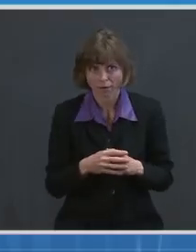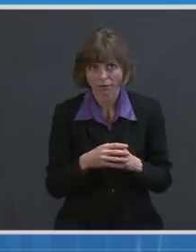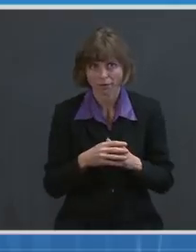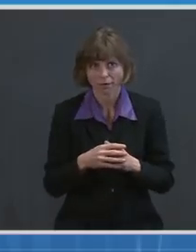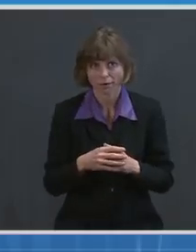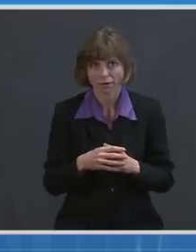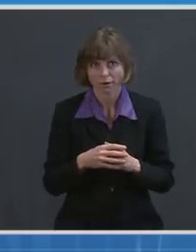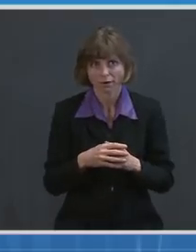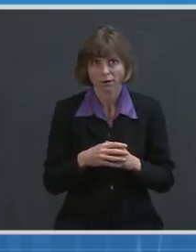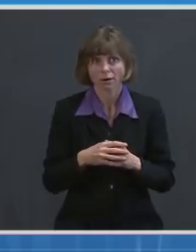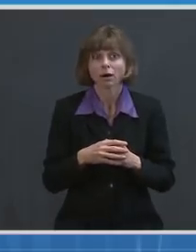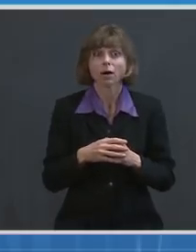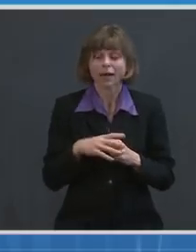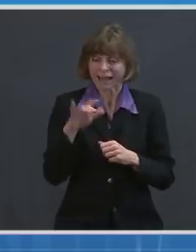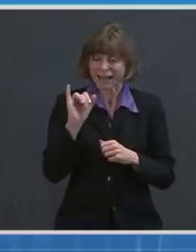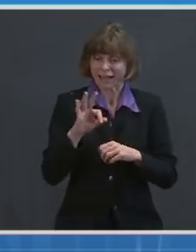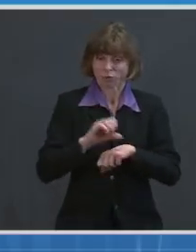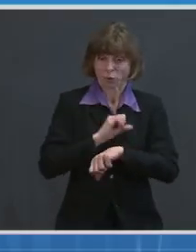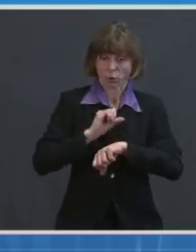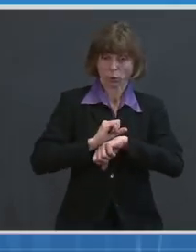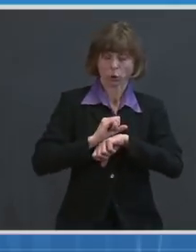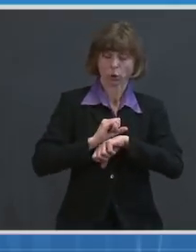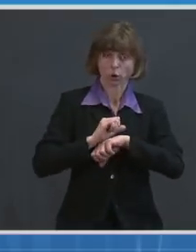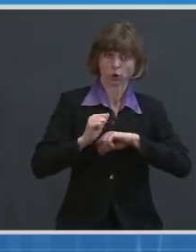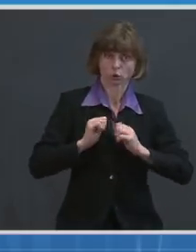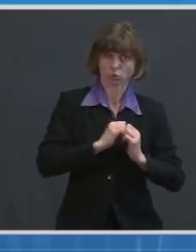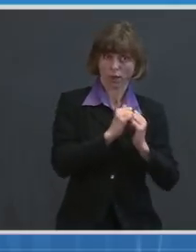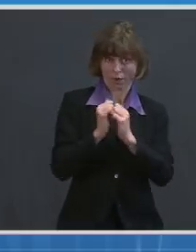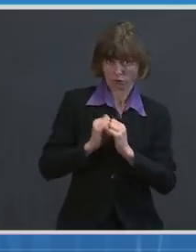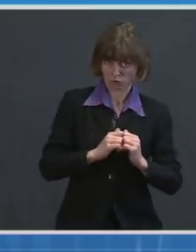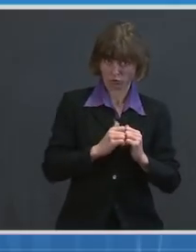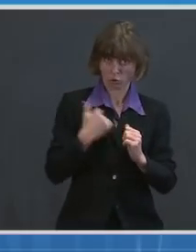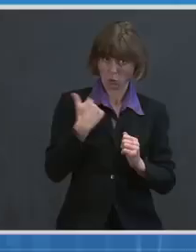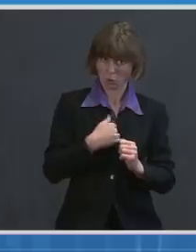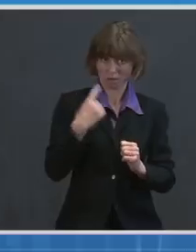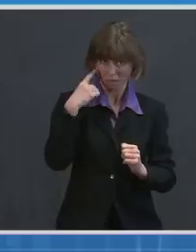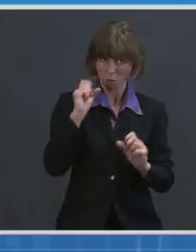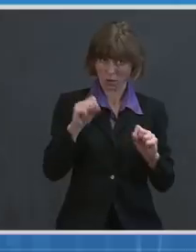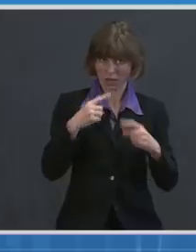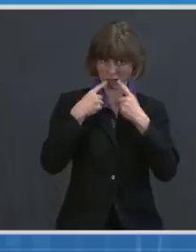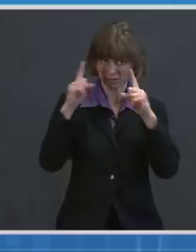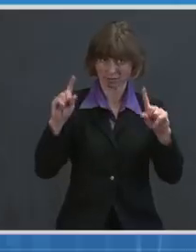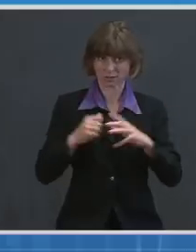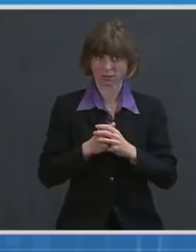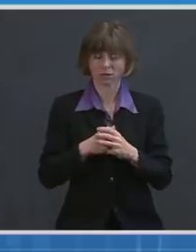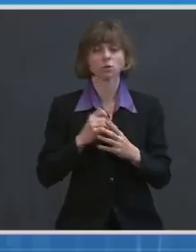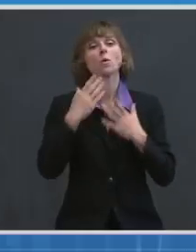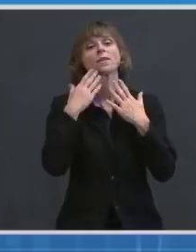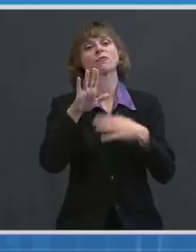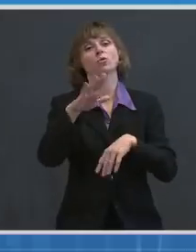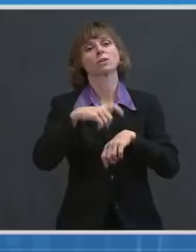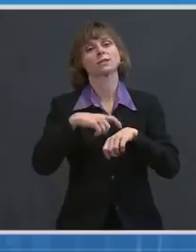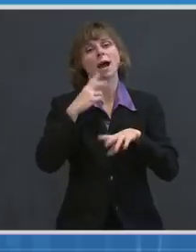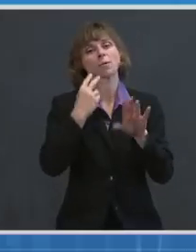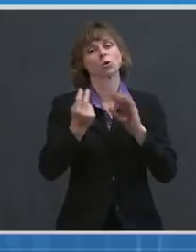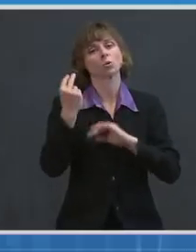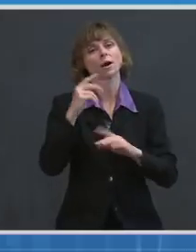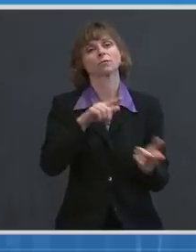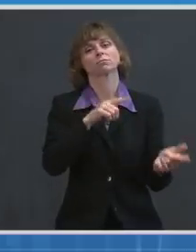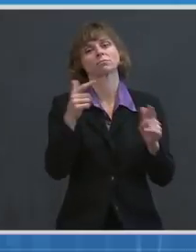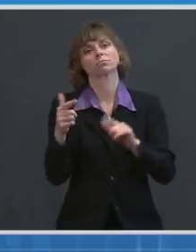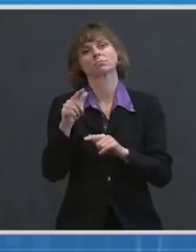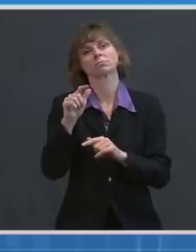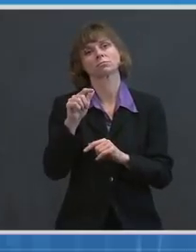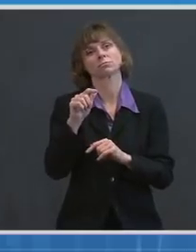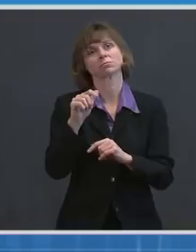economy. But by working together, we believe we can hit the mark. So I thank you for your time. And with that, I'll turn it back over to